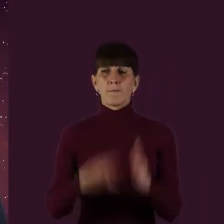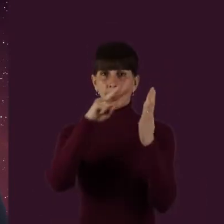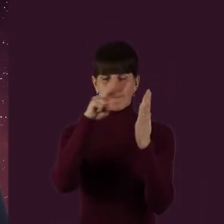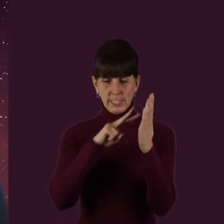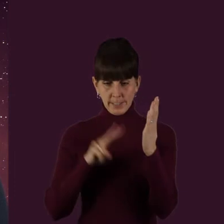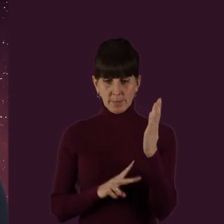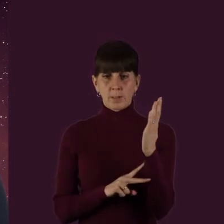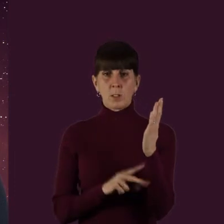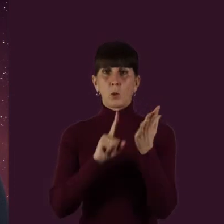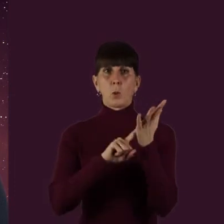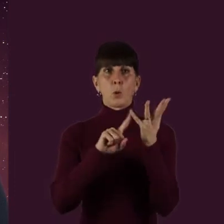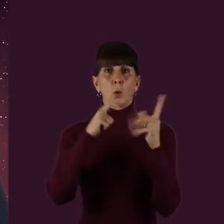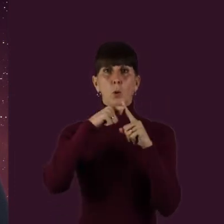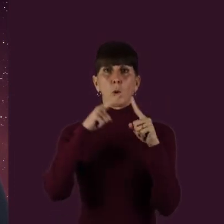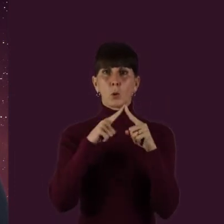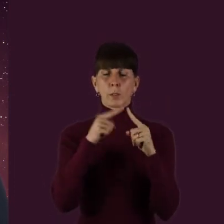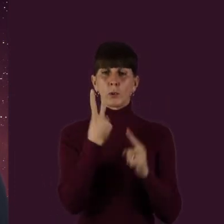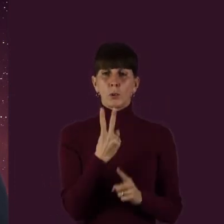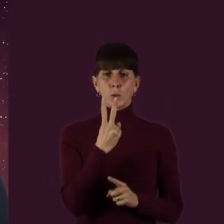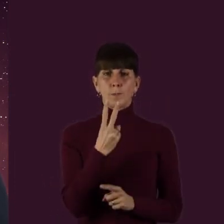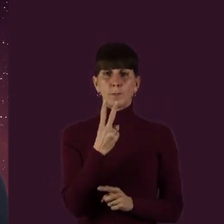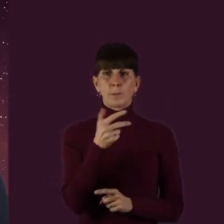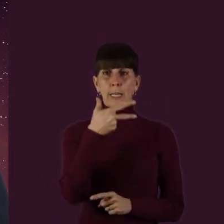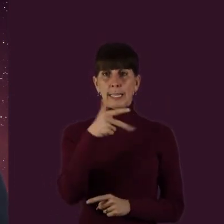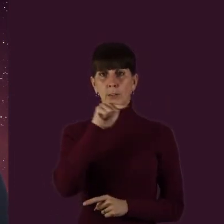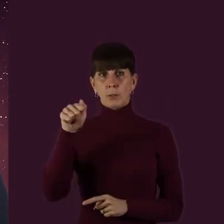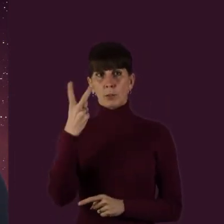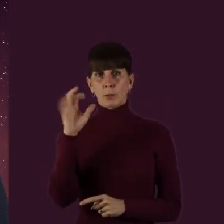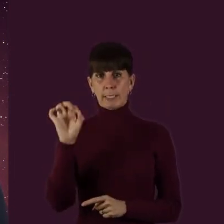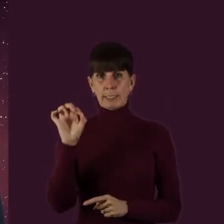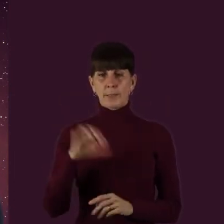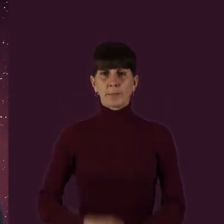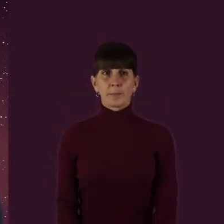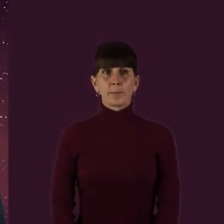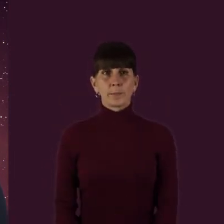So let's read on, Luke chapter 2, verse 8 to 20.